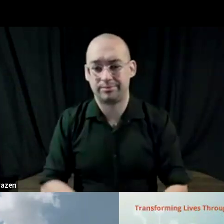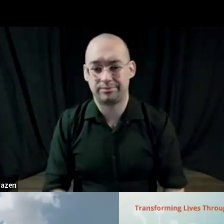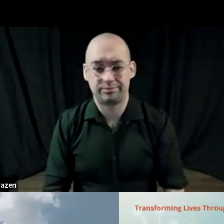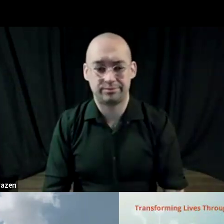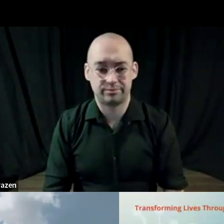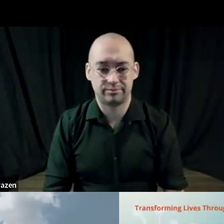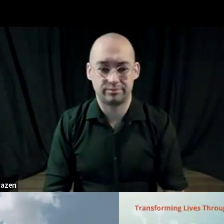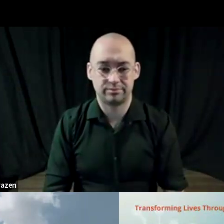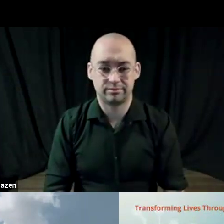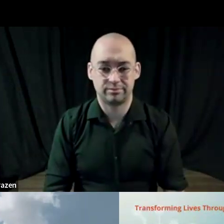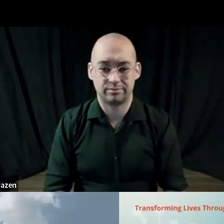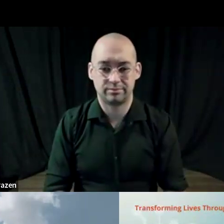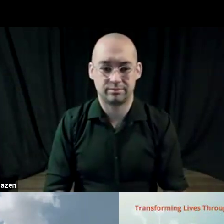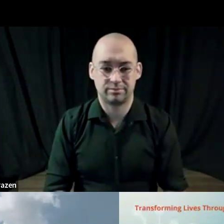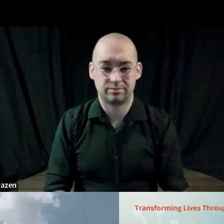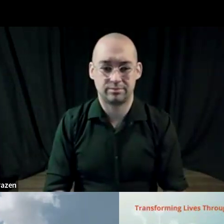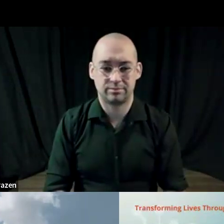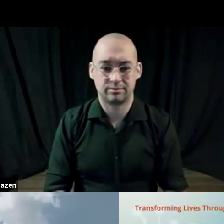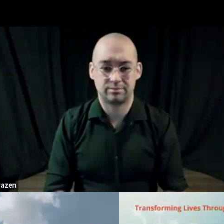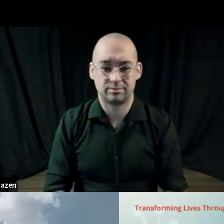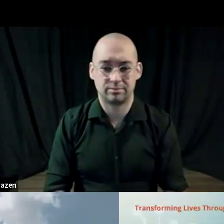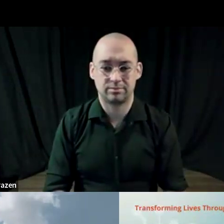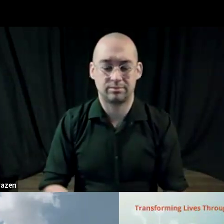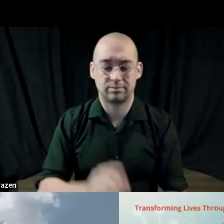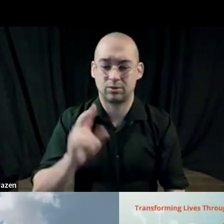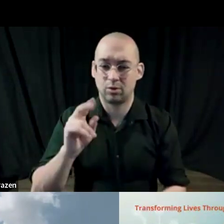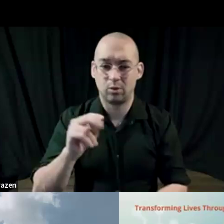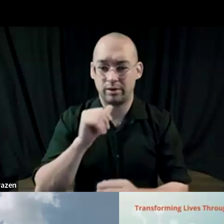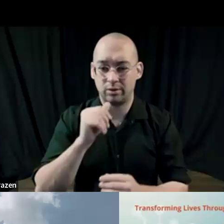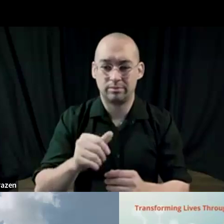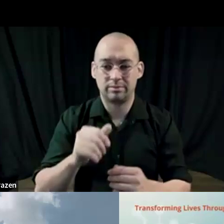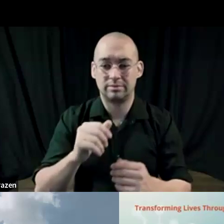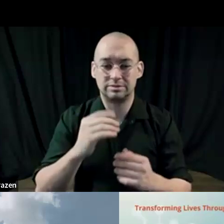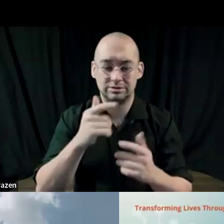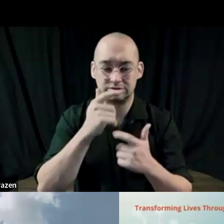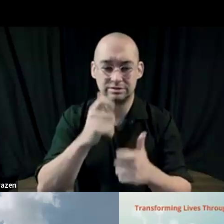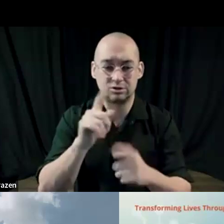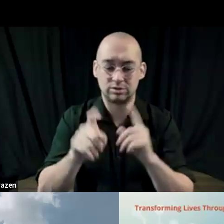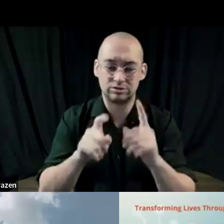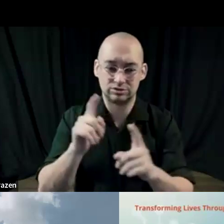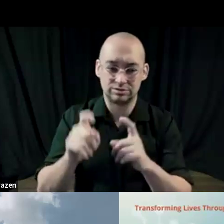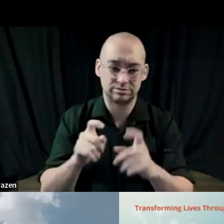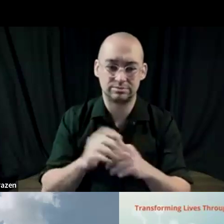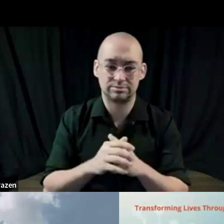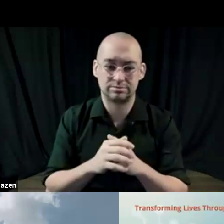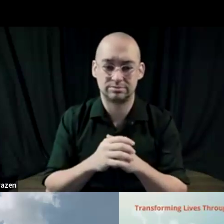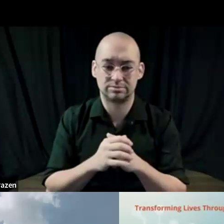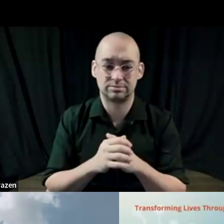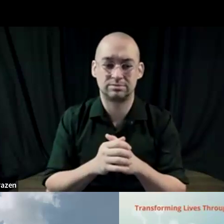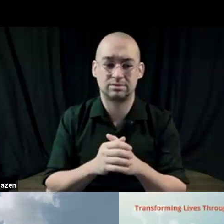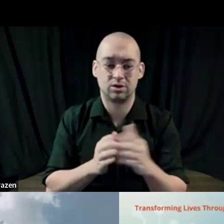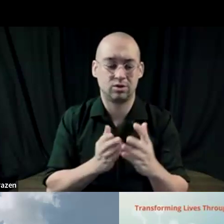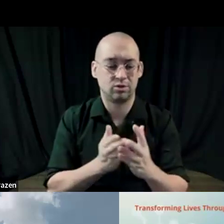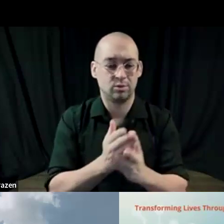No, I don't. It's an interesting question. I would say this, Kari, that throughout the